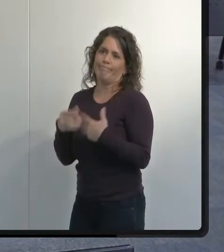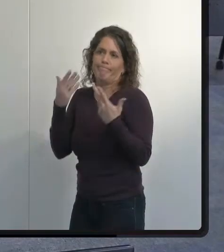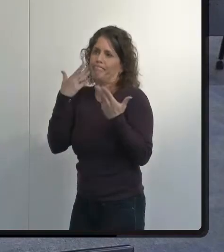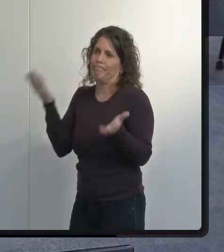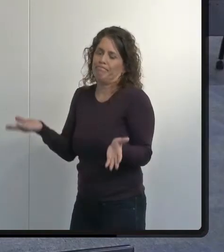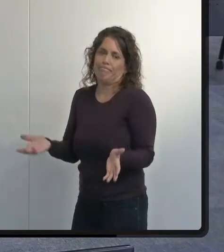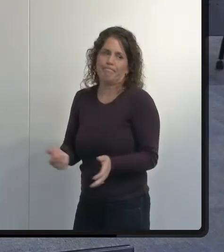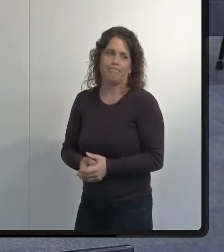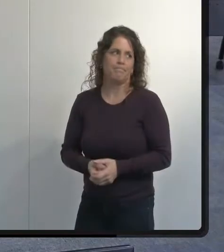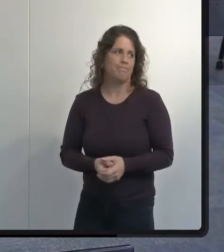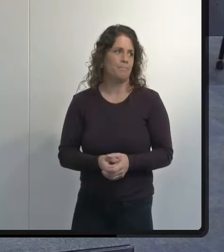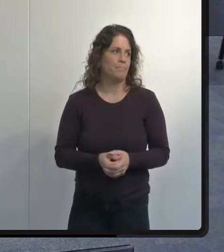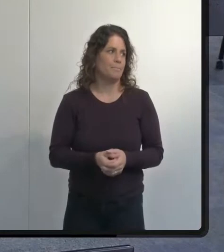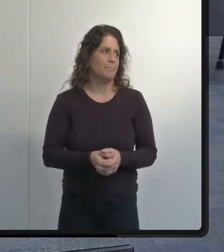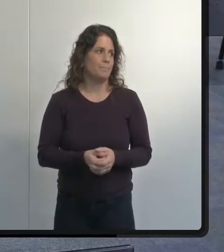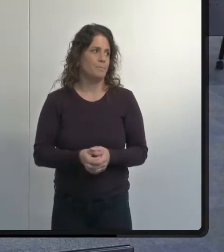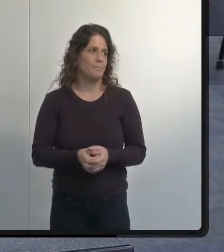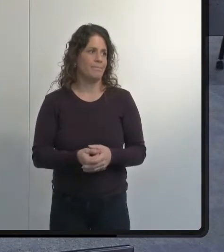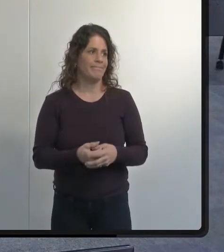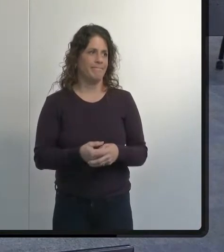Okay, thank you. Happy.